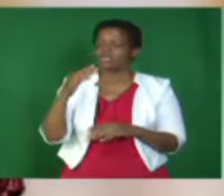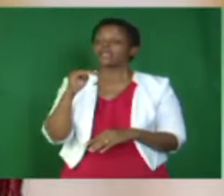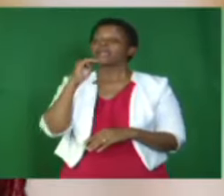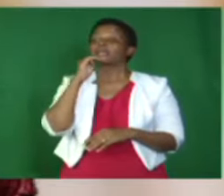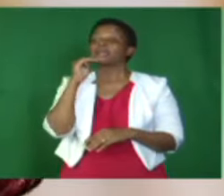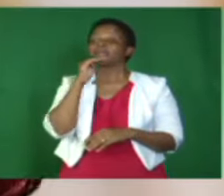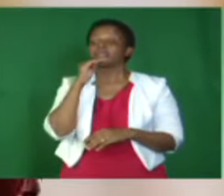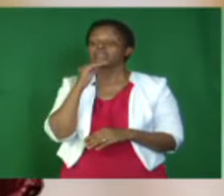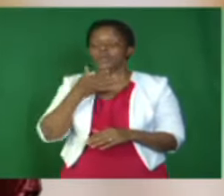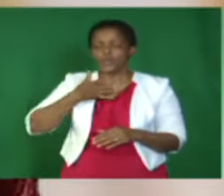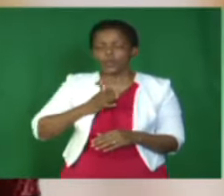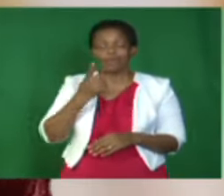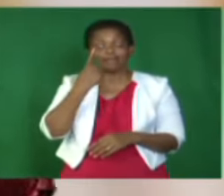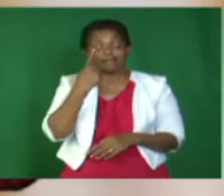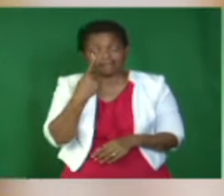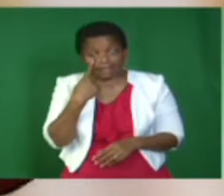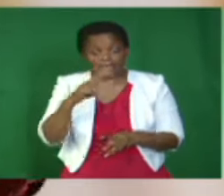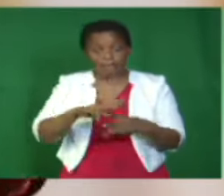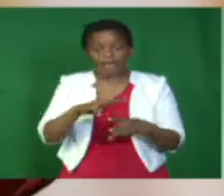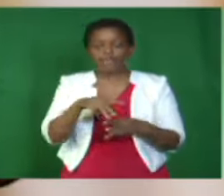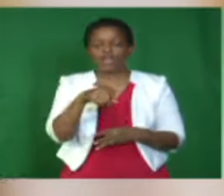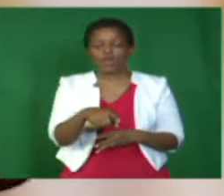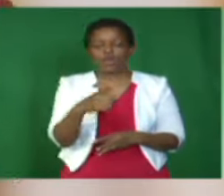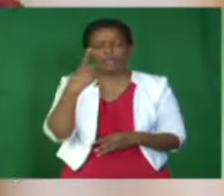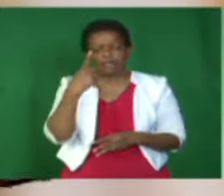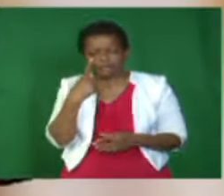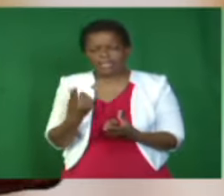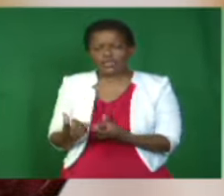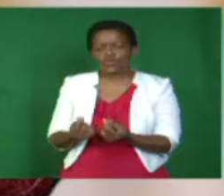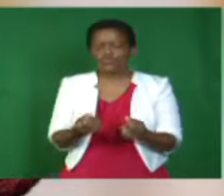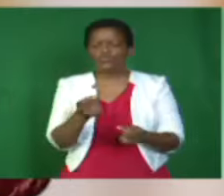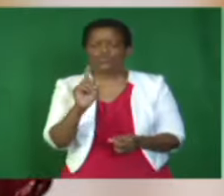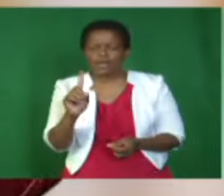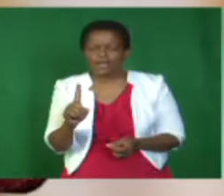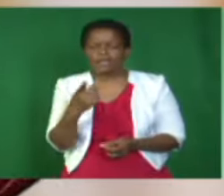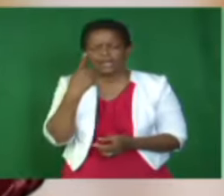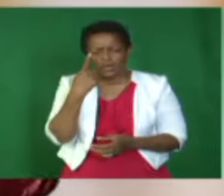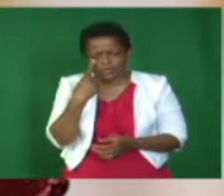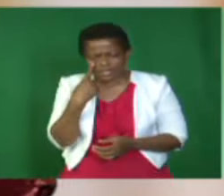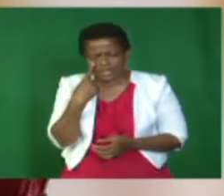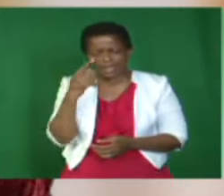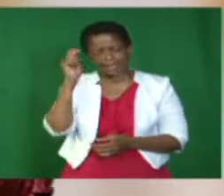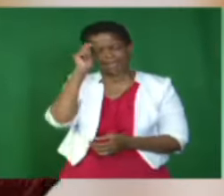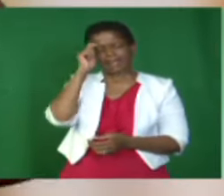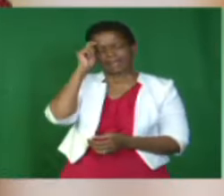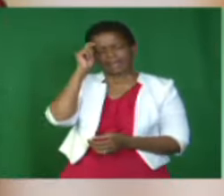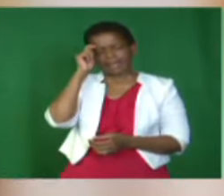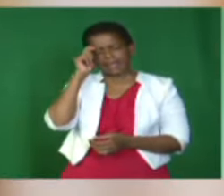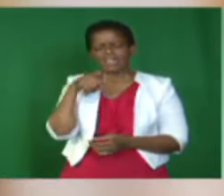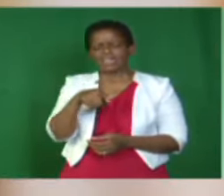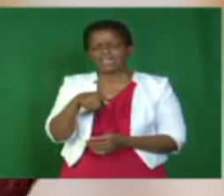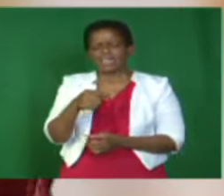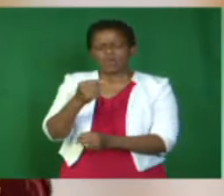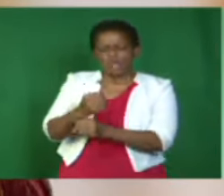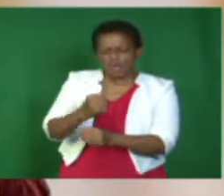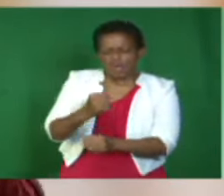what Snetemba's mother was doing, and from that draw out, what do you think? Do you think it was a lot